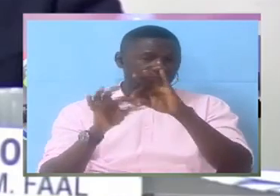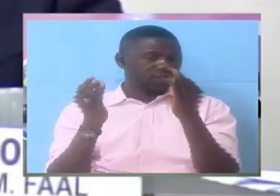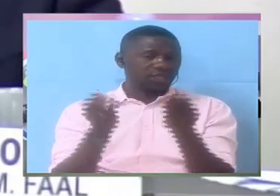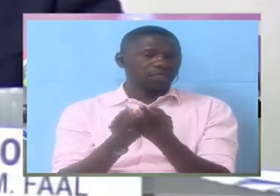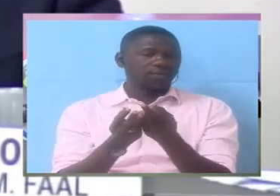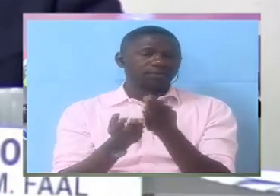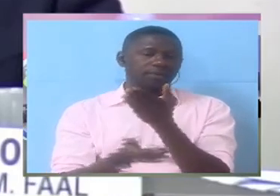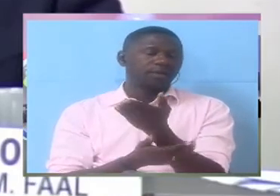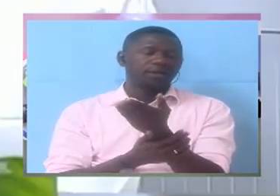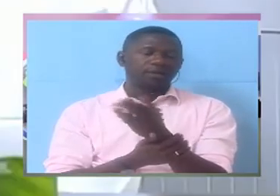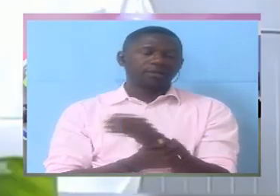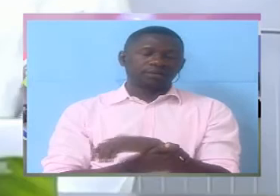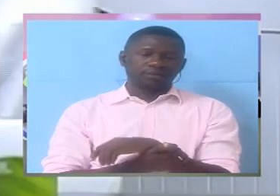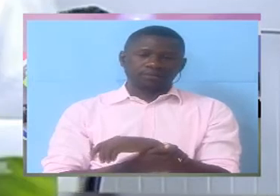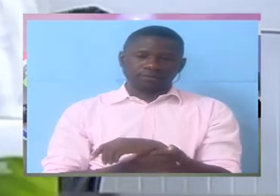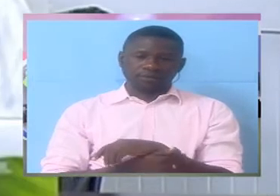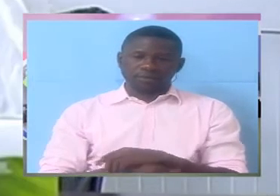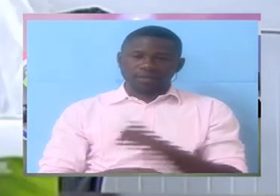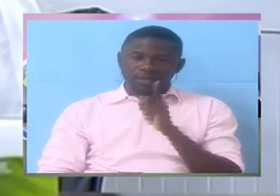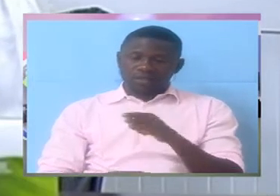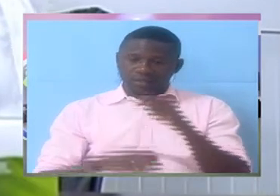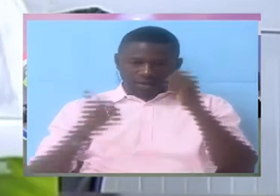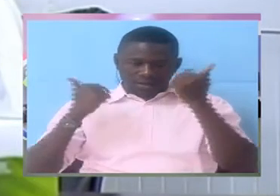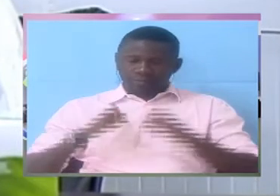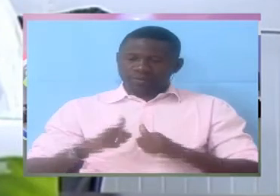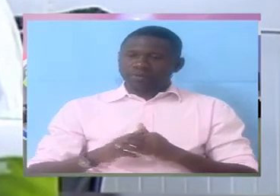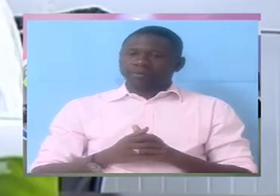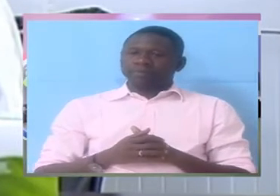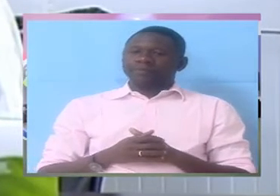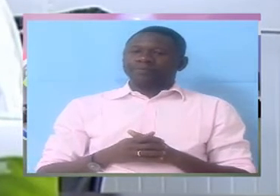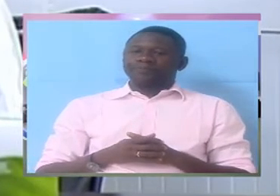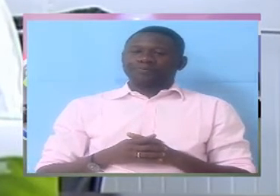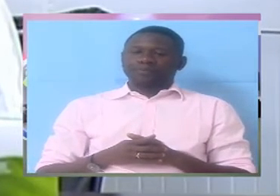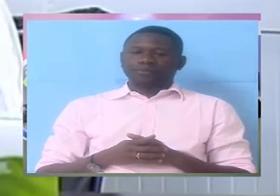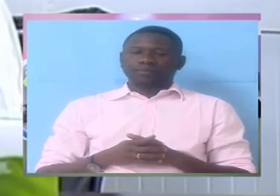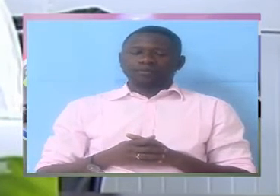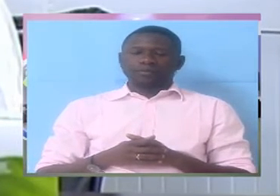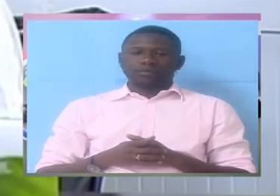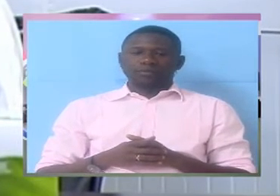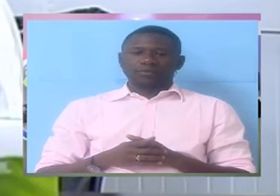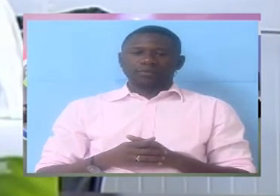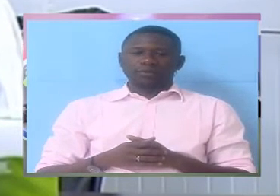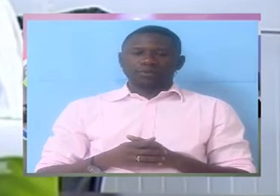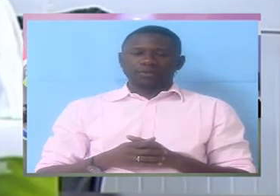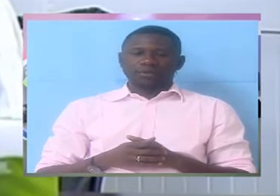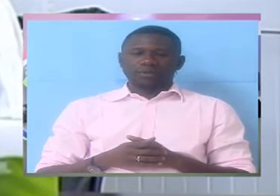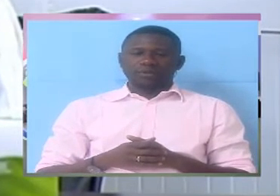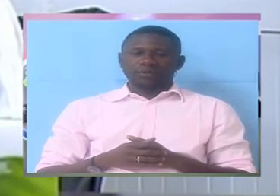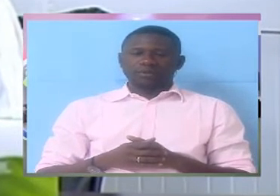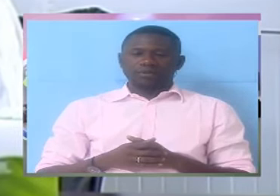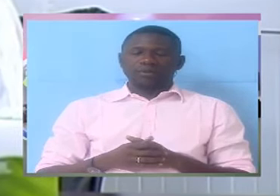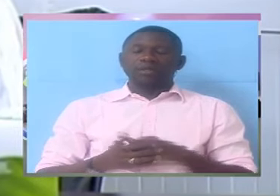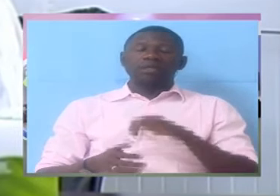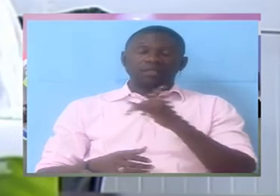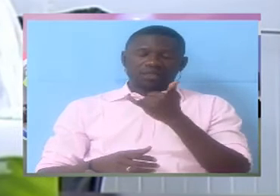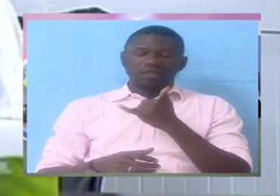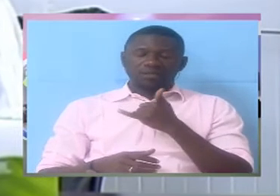happen? Yeah, I don't deny anything because his